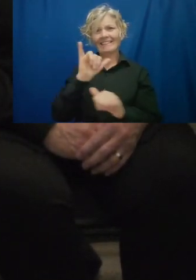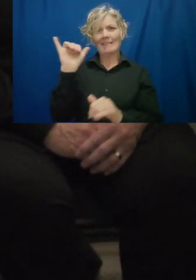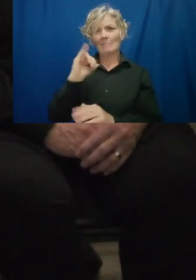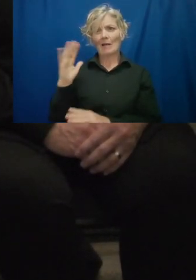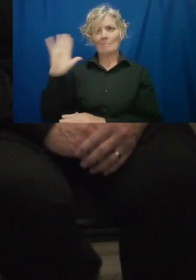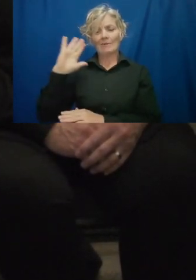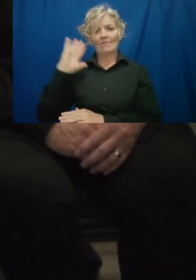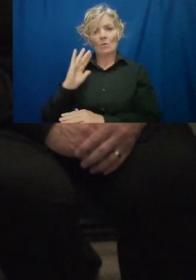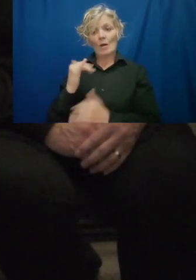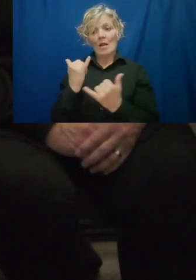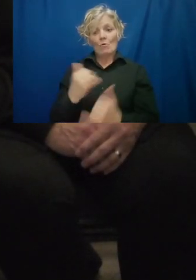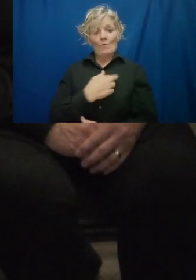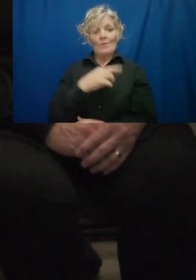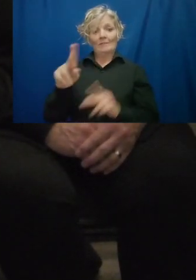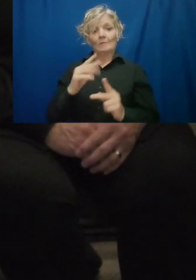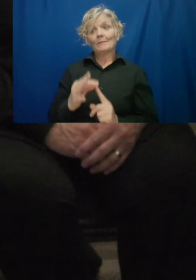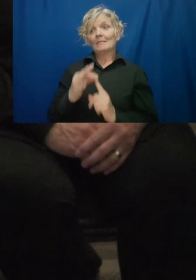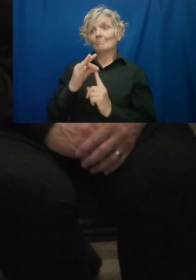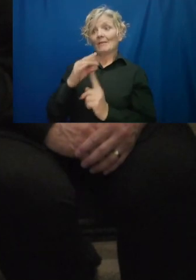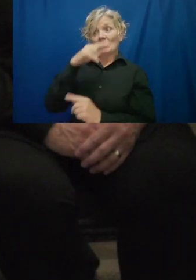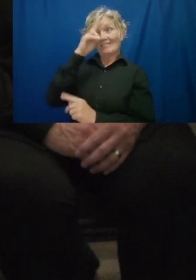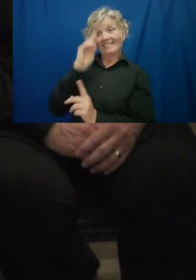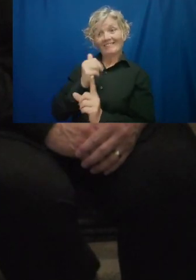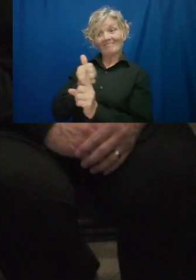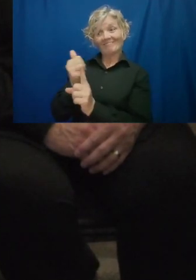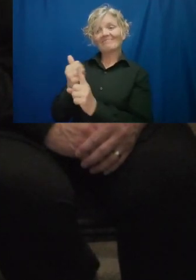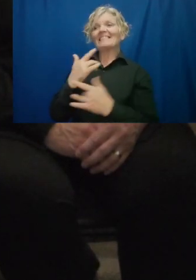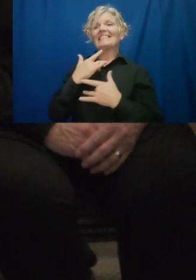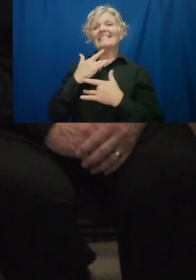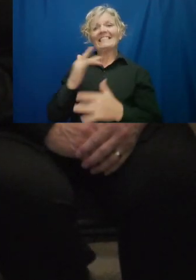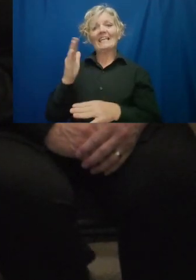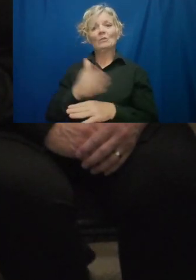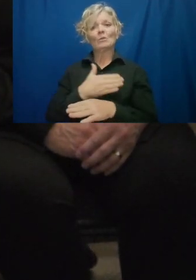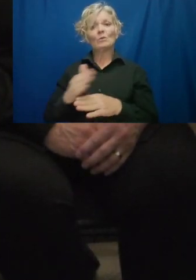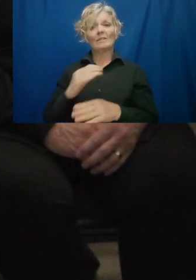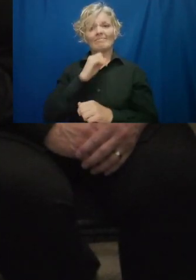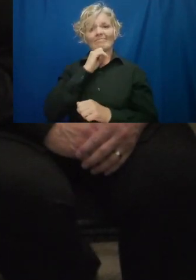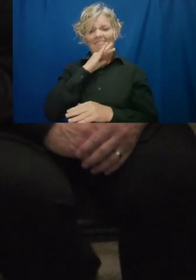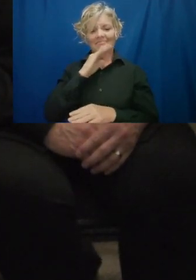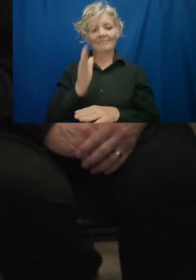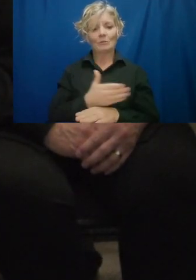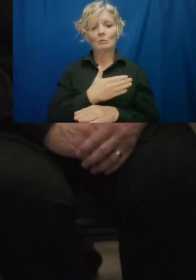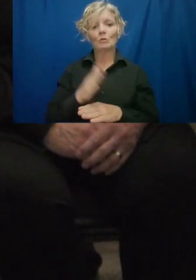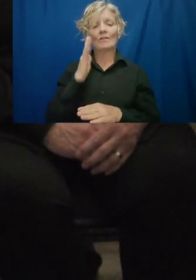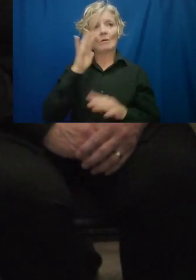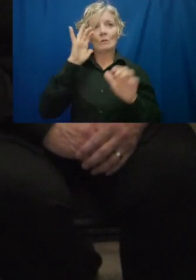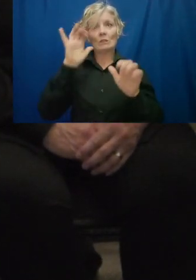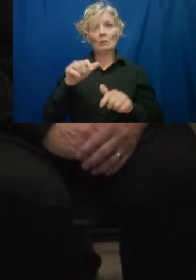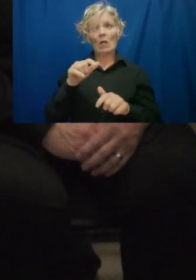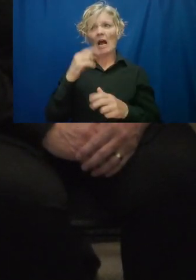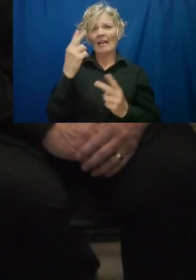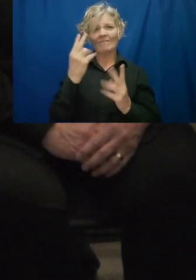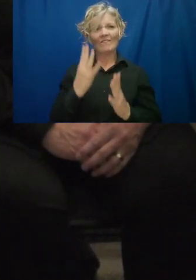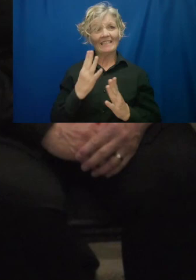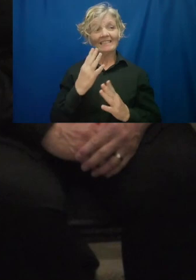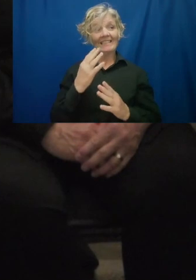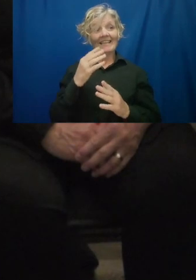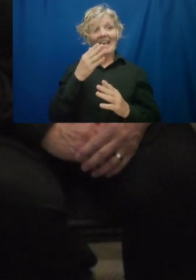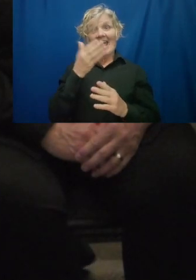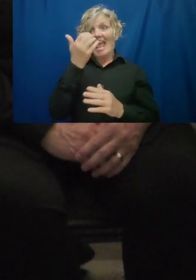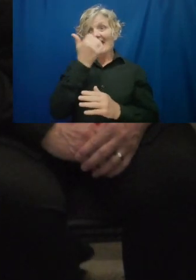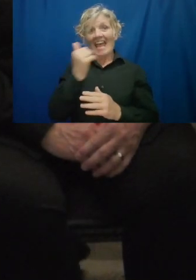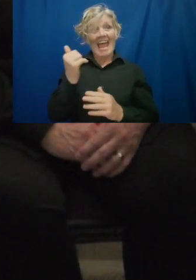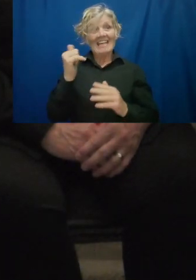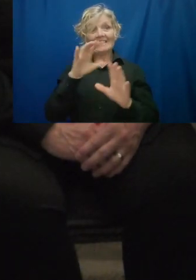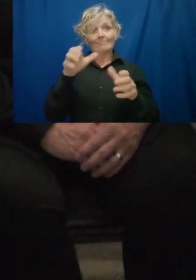"The practice of singing louder in the convents is no longer what it was, and currently the religious, especially